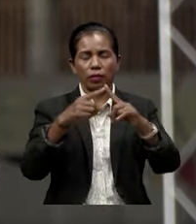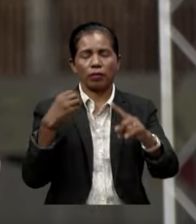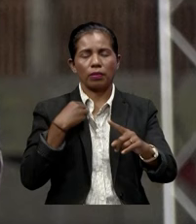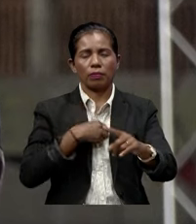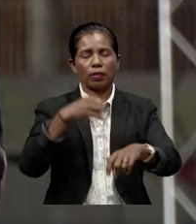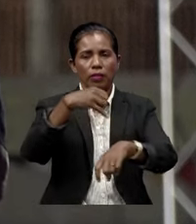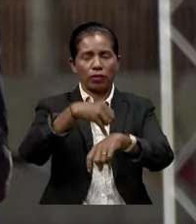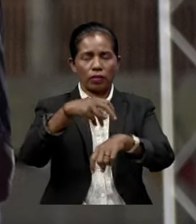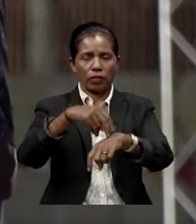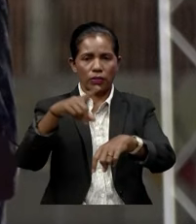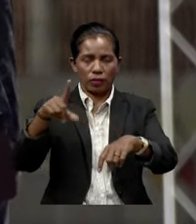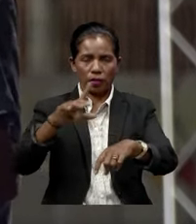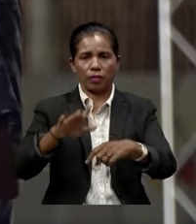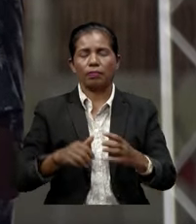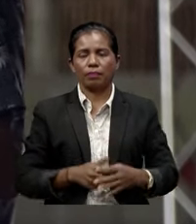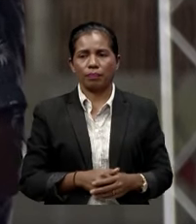international community.